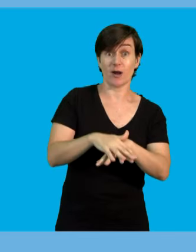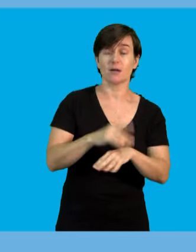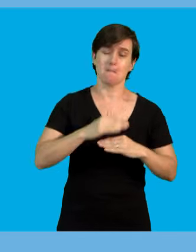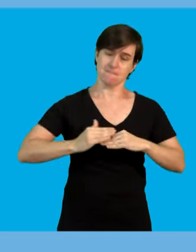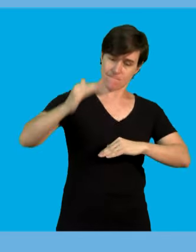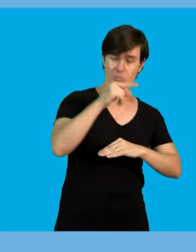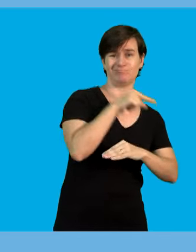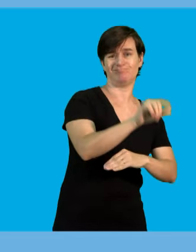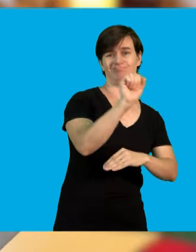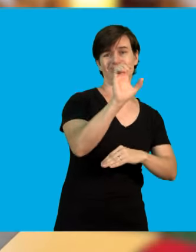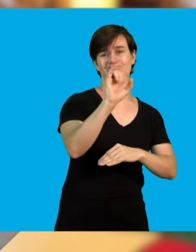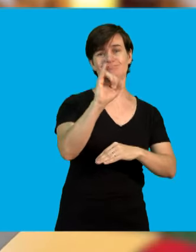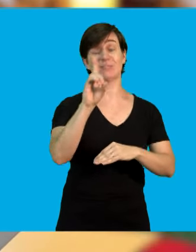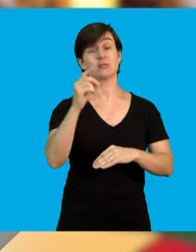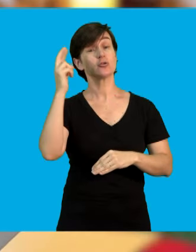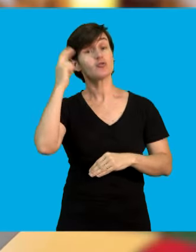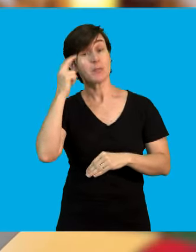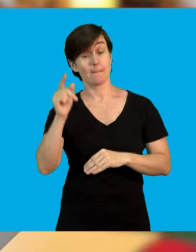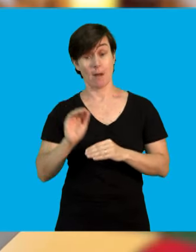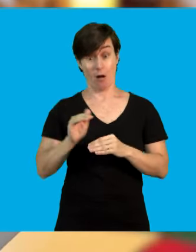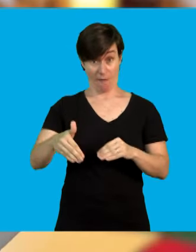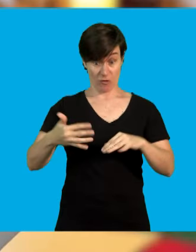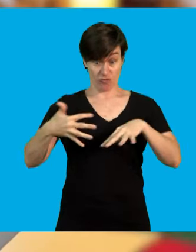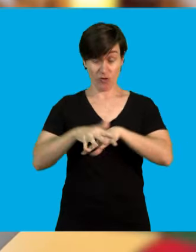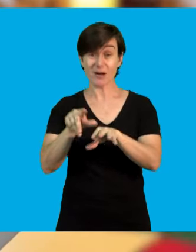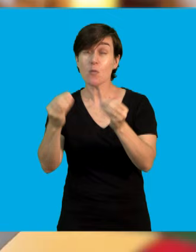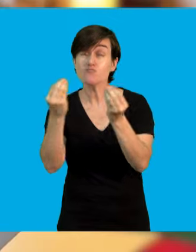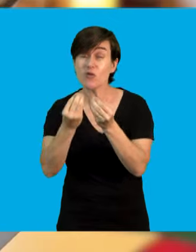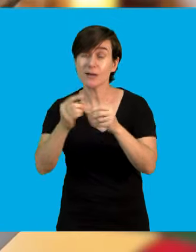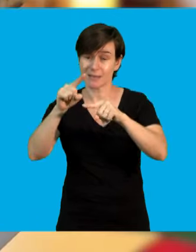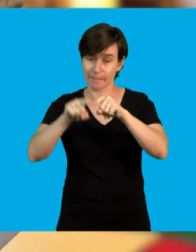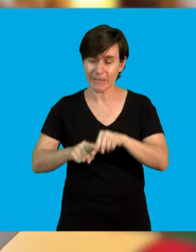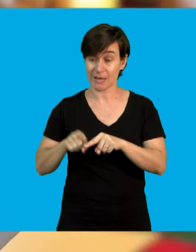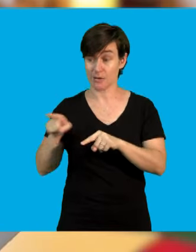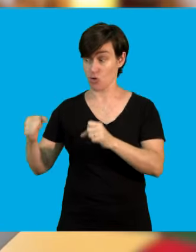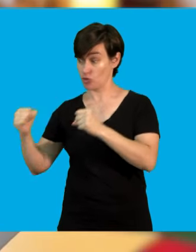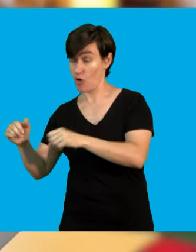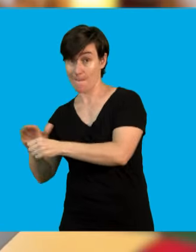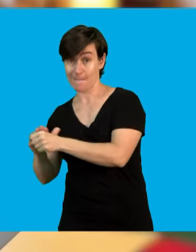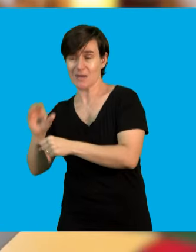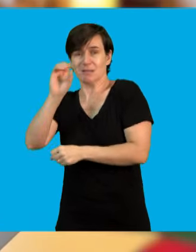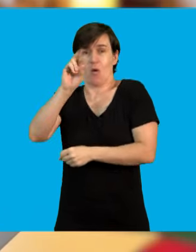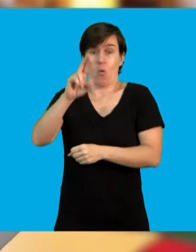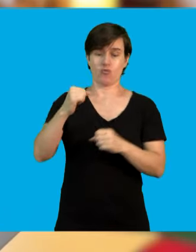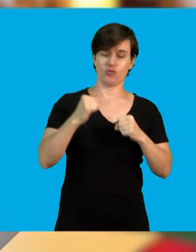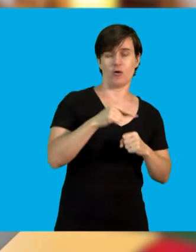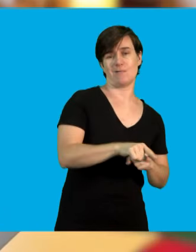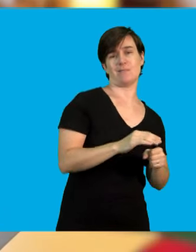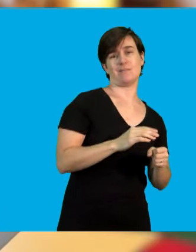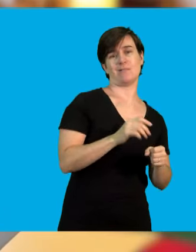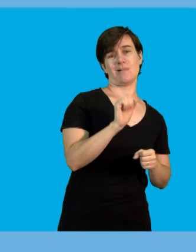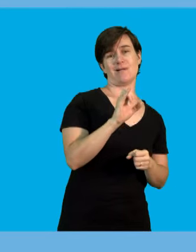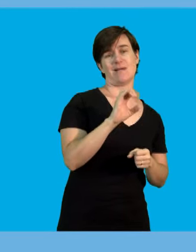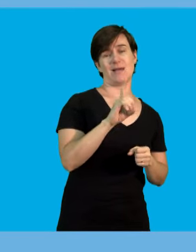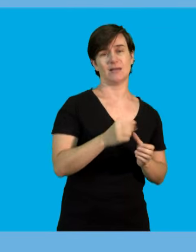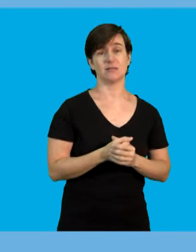going to be more acidic, because the product depends on the strength of the substances that we're reacting. You can also have